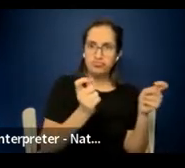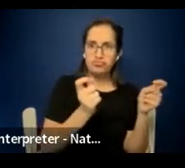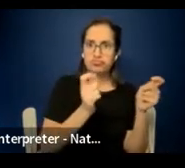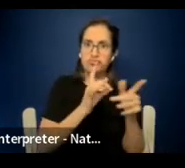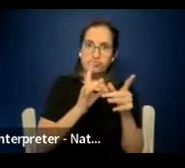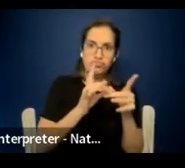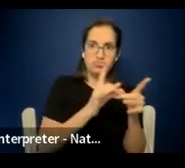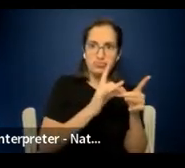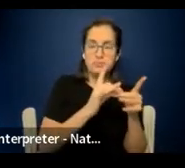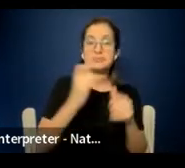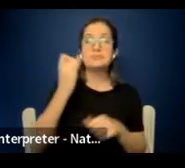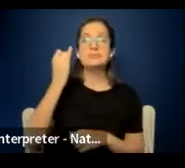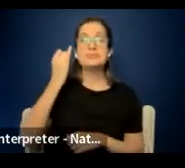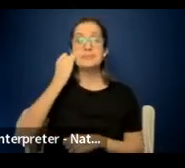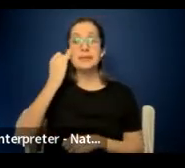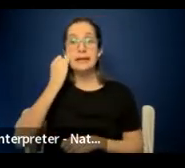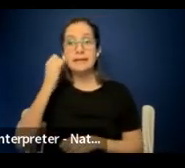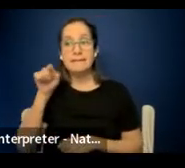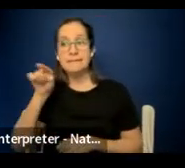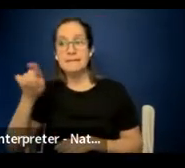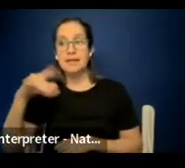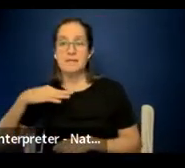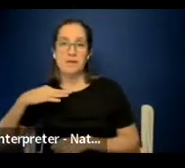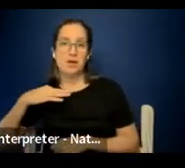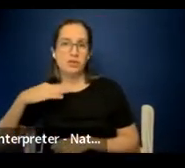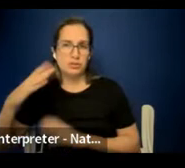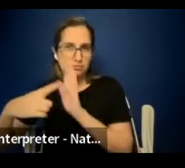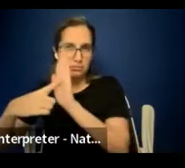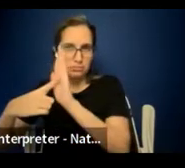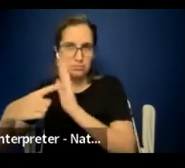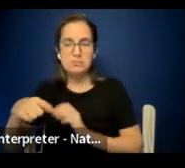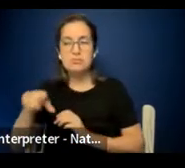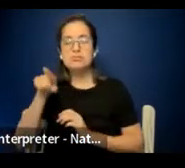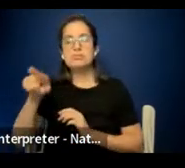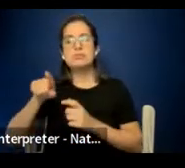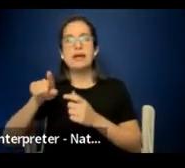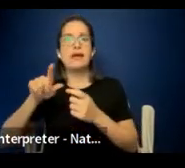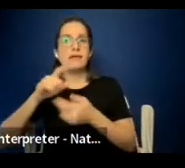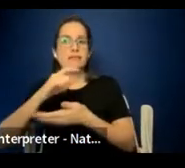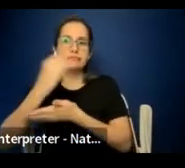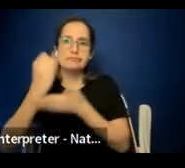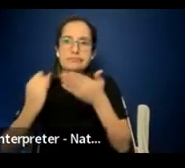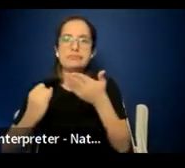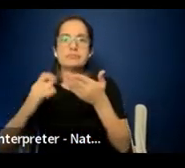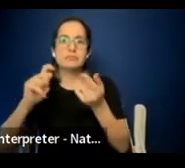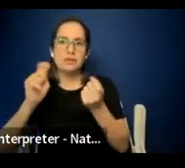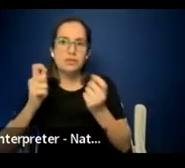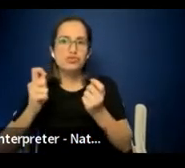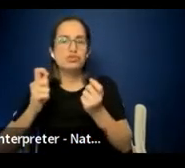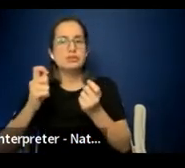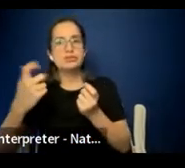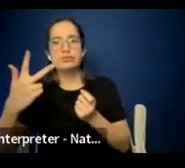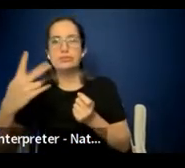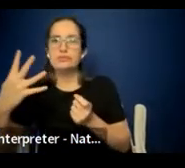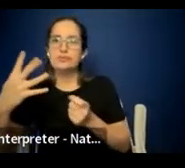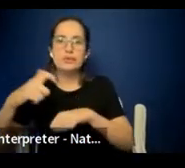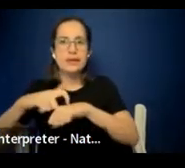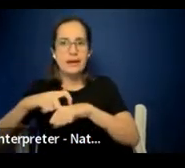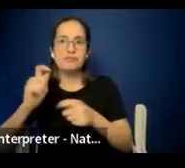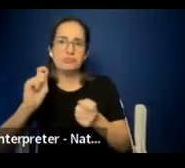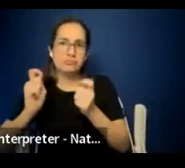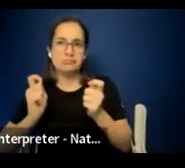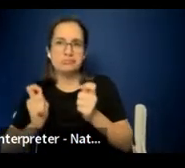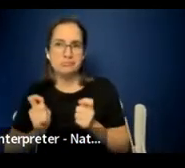made 3, 4, 5 revisions to something, and then you come back to them at the last minute and say, we just showed our executive director